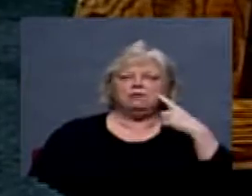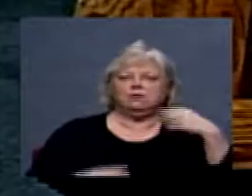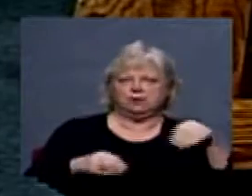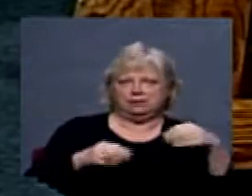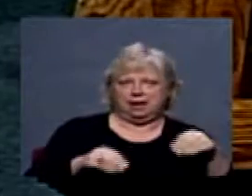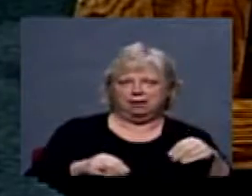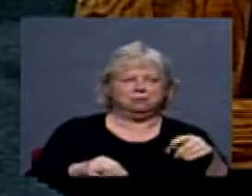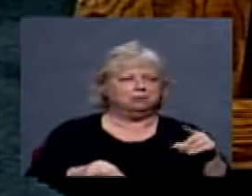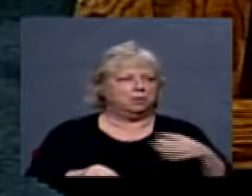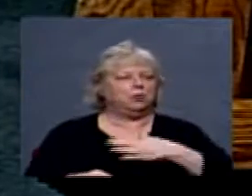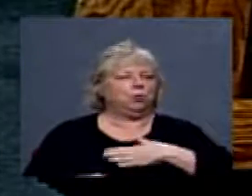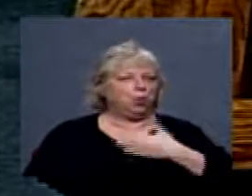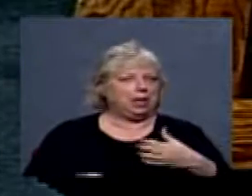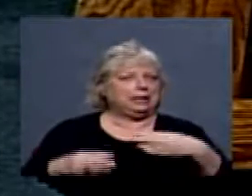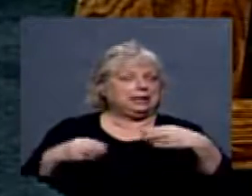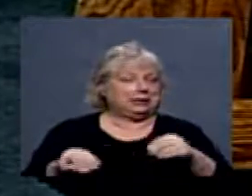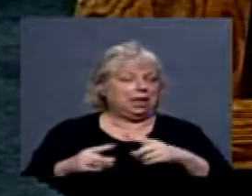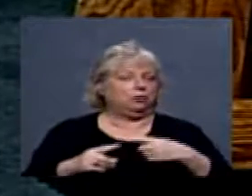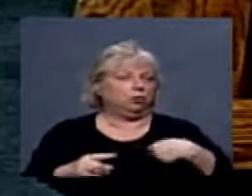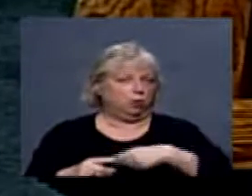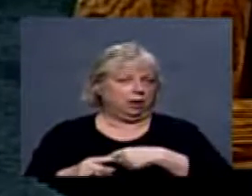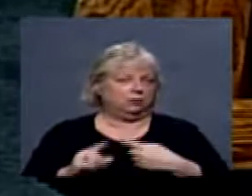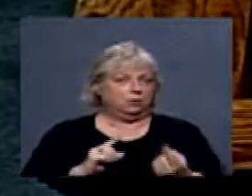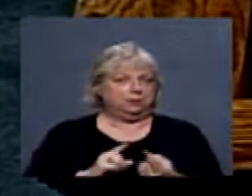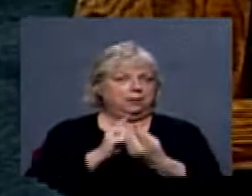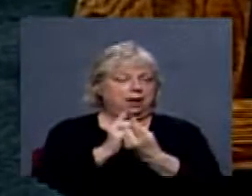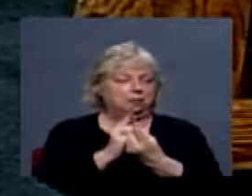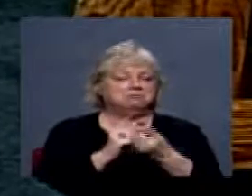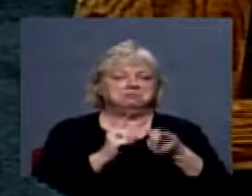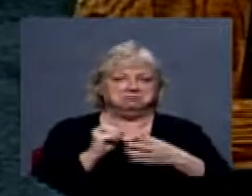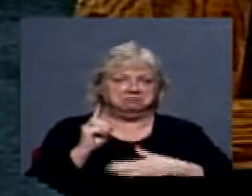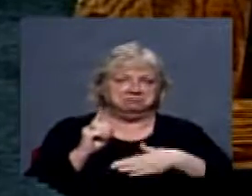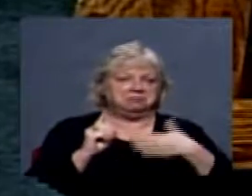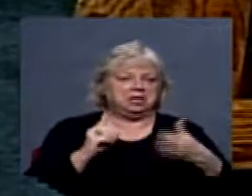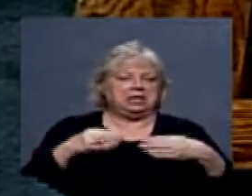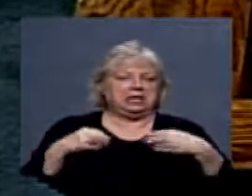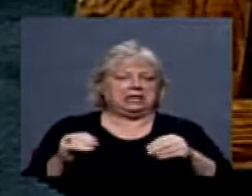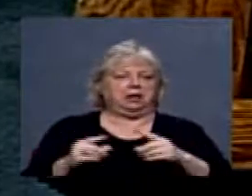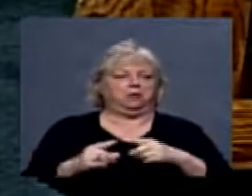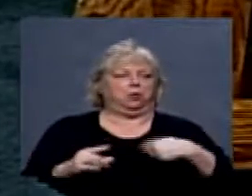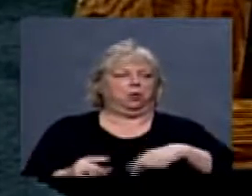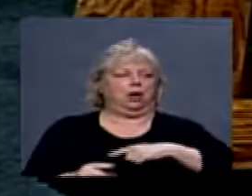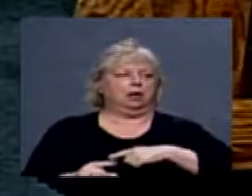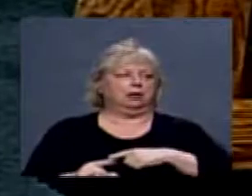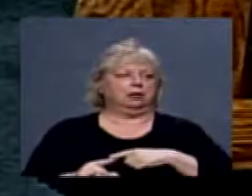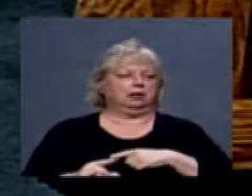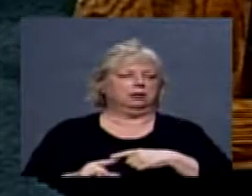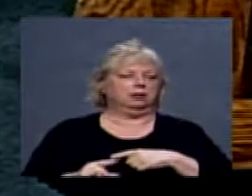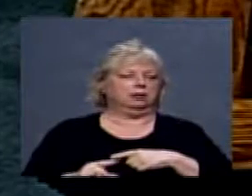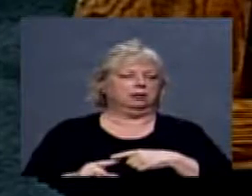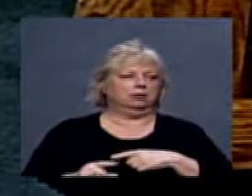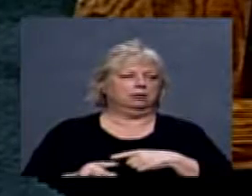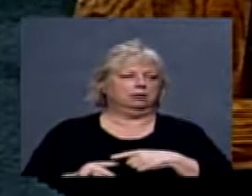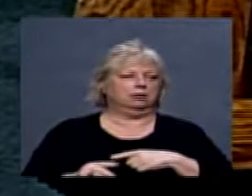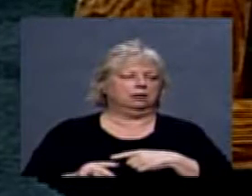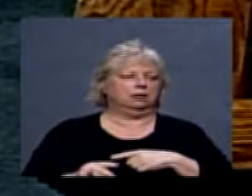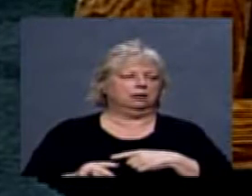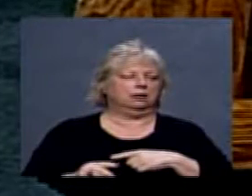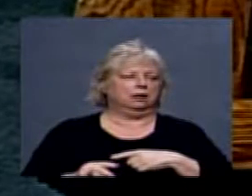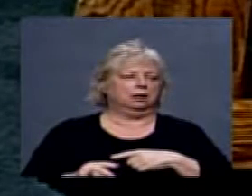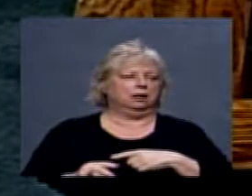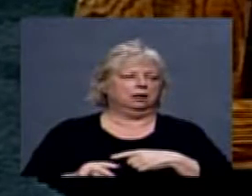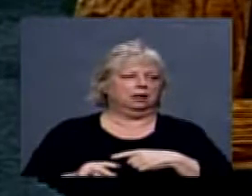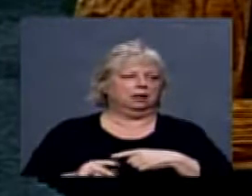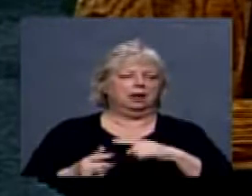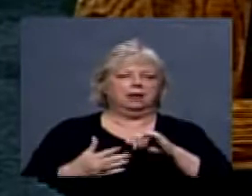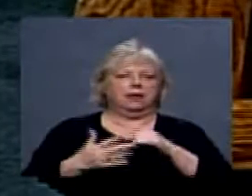She was willing to sell it to us. We met with her, and she was willing to sell it to us. And that is that main